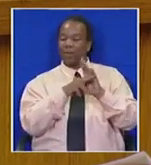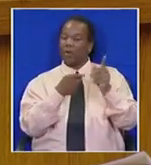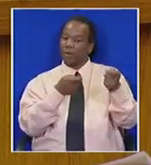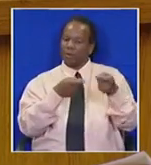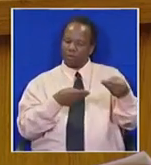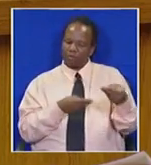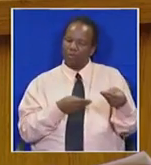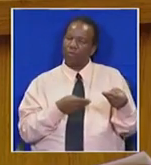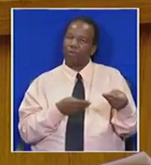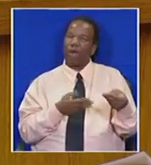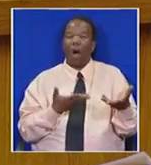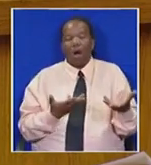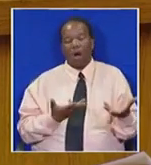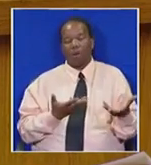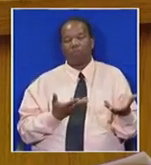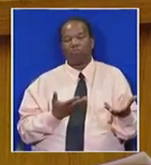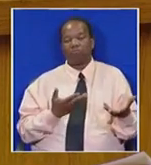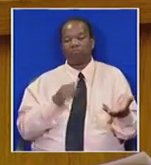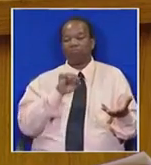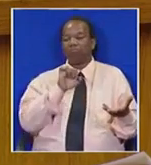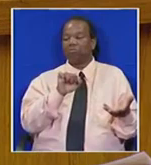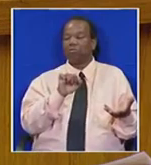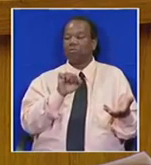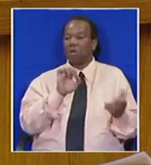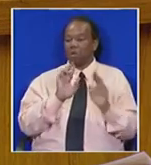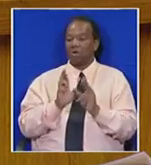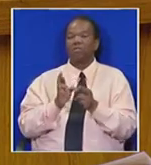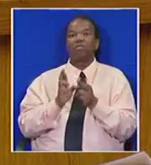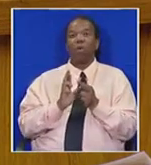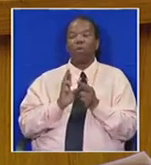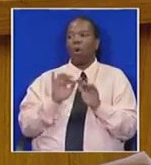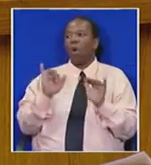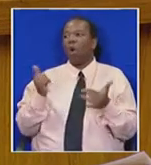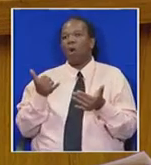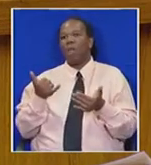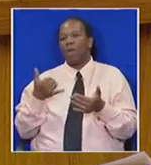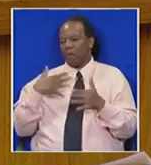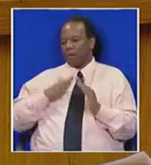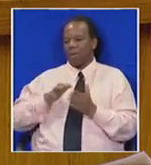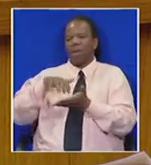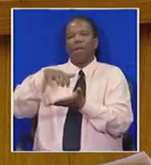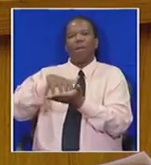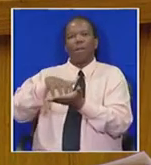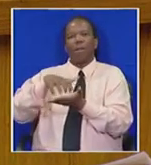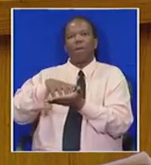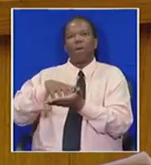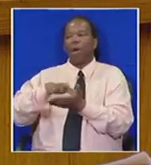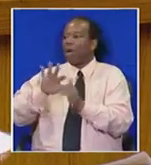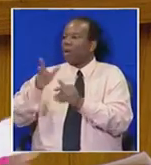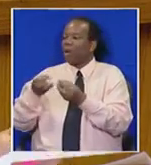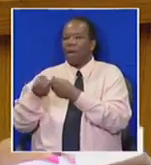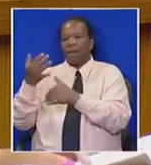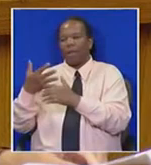is corrective in the sense that it is a response to many structural human weaknesses that continue to bedevil the public